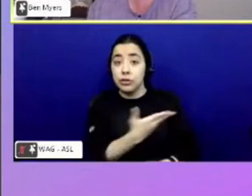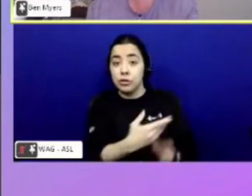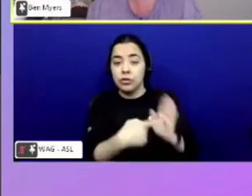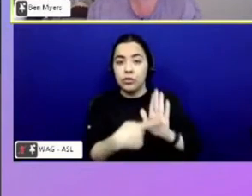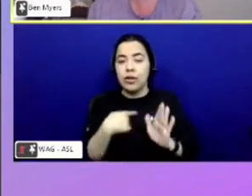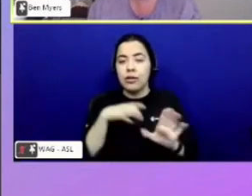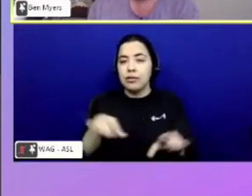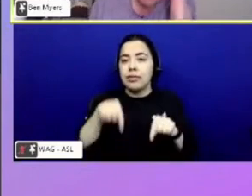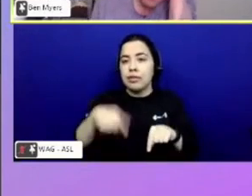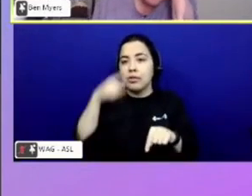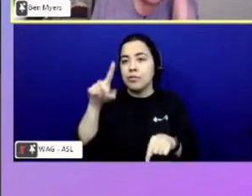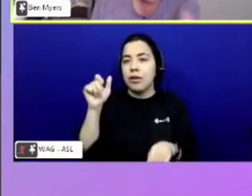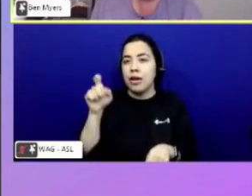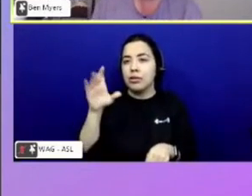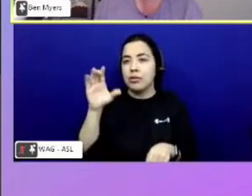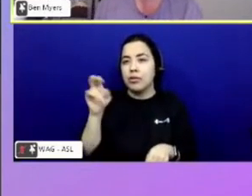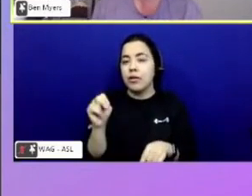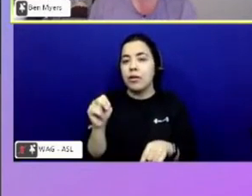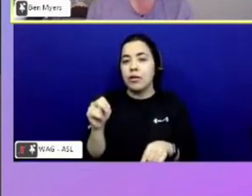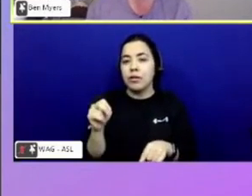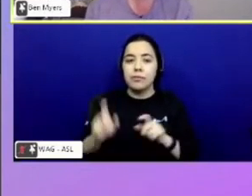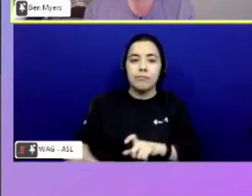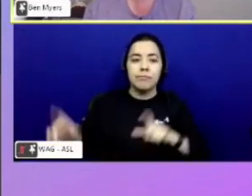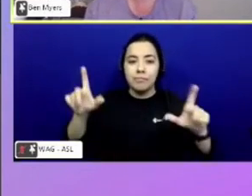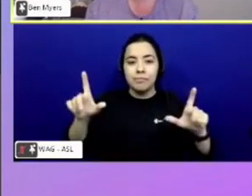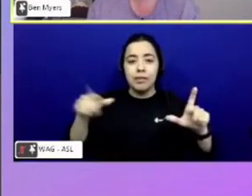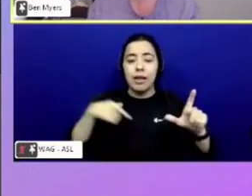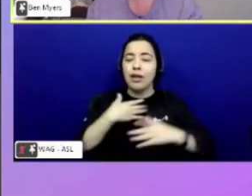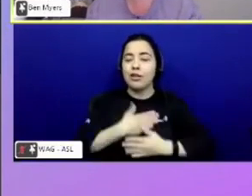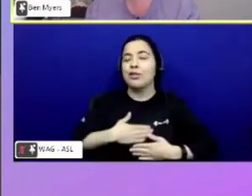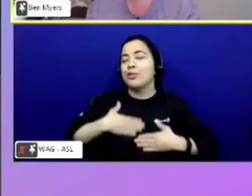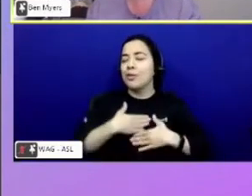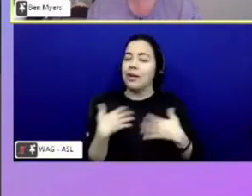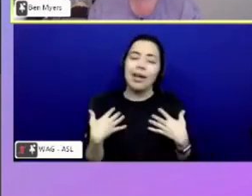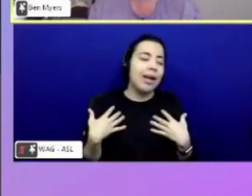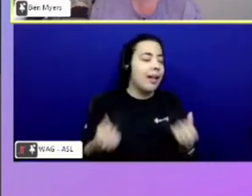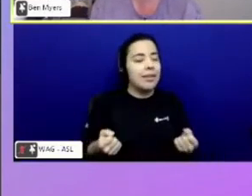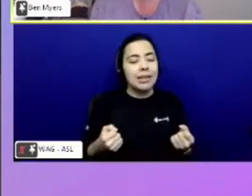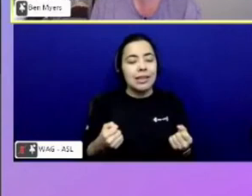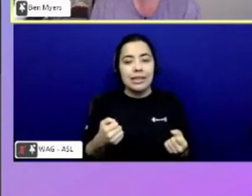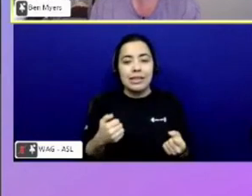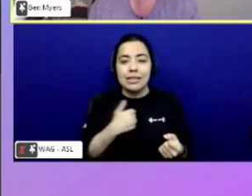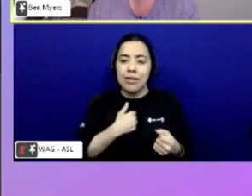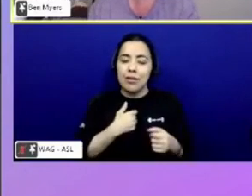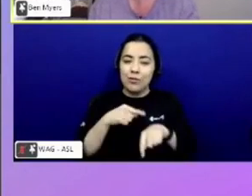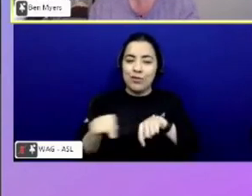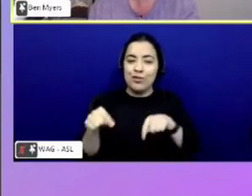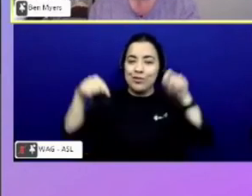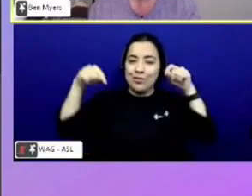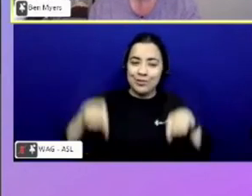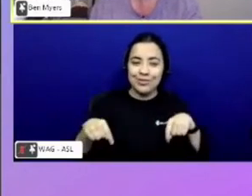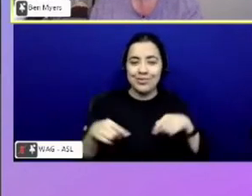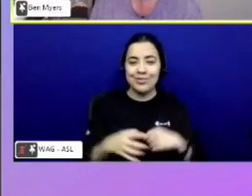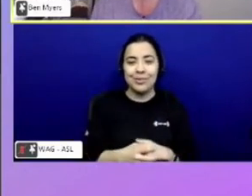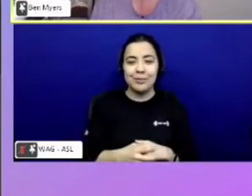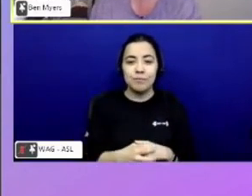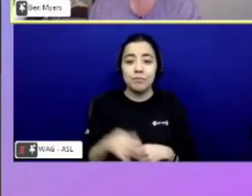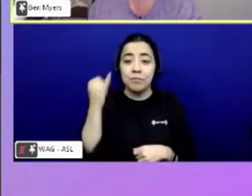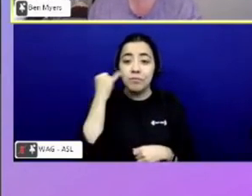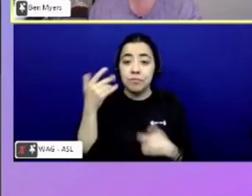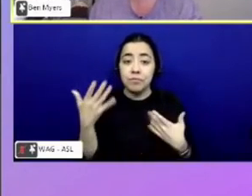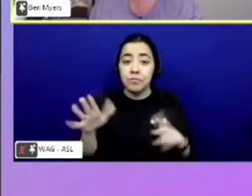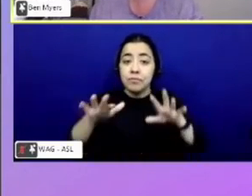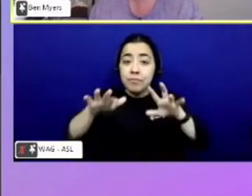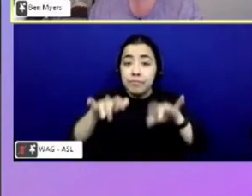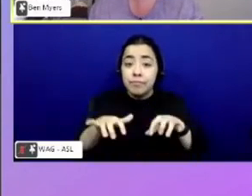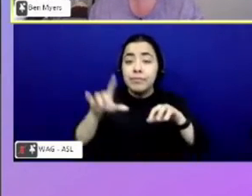for the AxCon landing page because I enjoy a healthy bit of self-referentialness. If you've ever gone into your